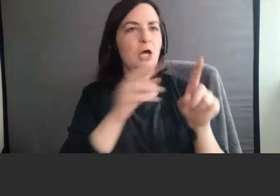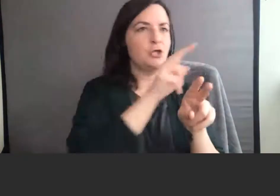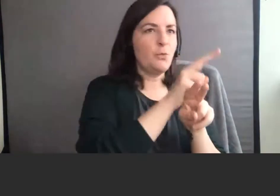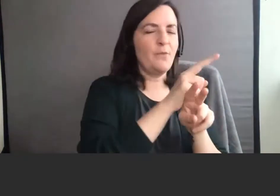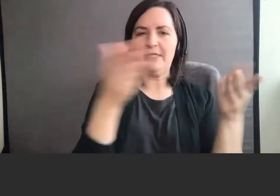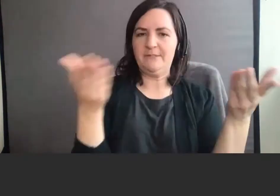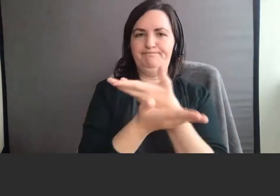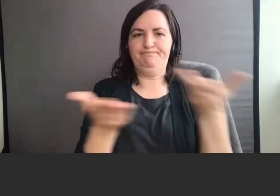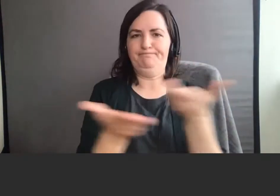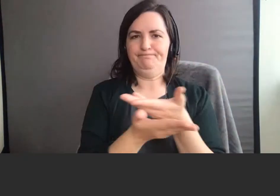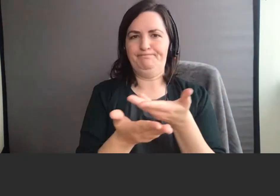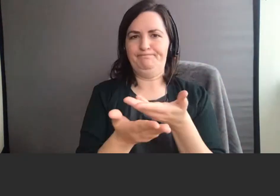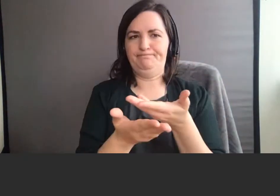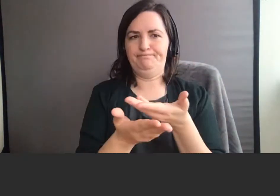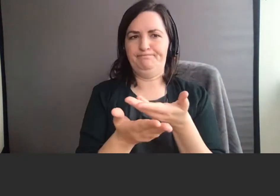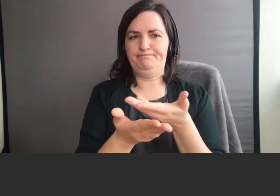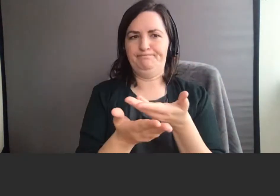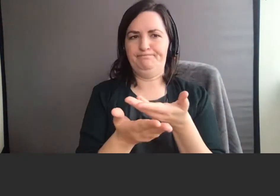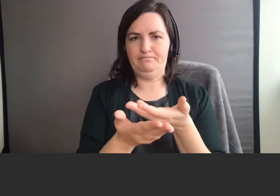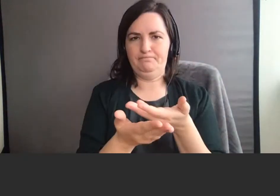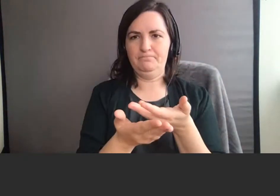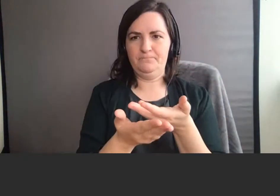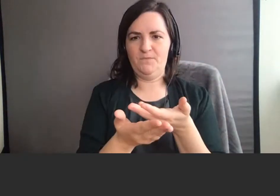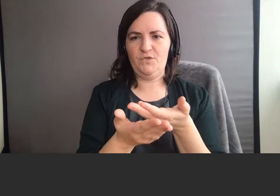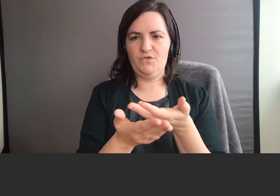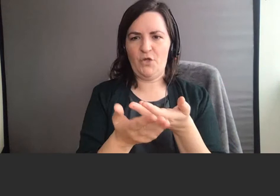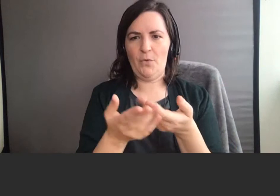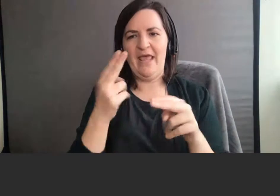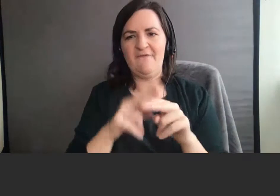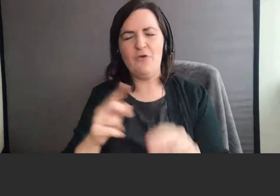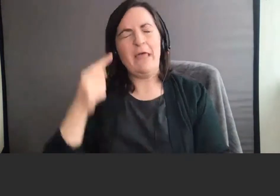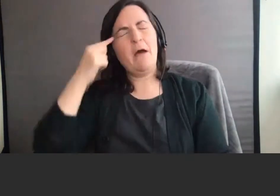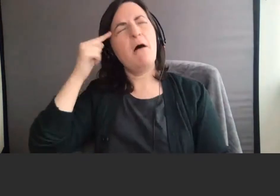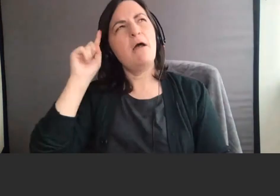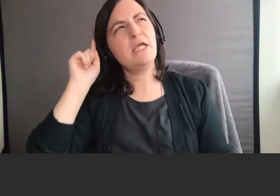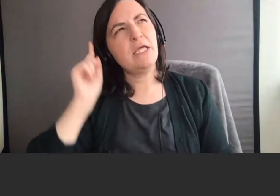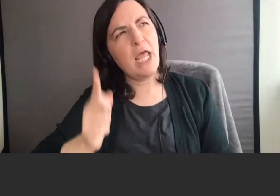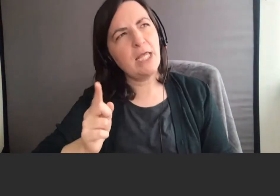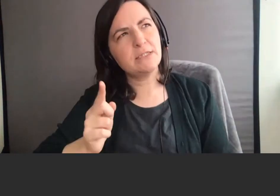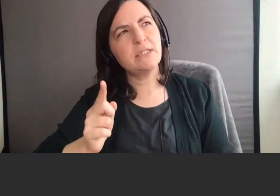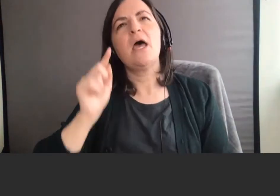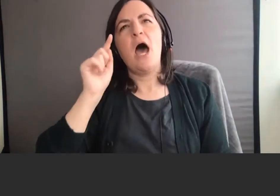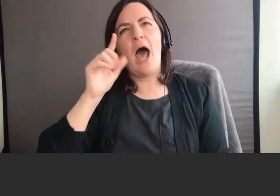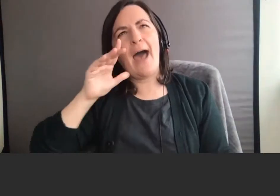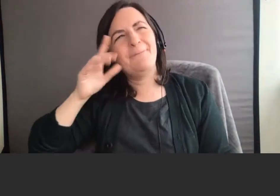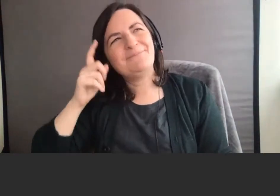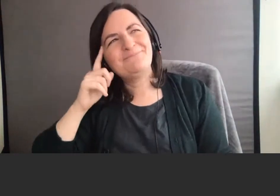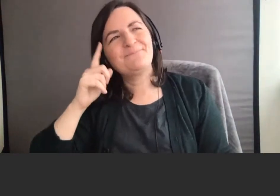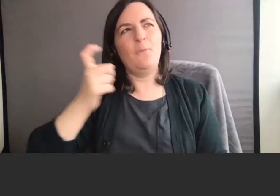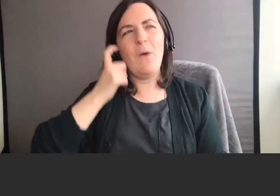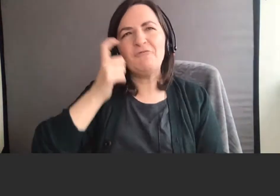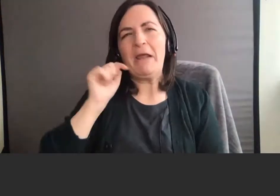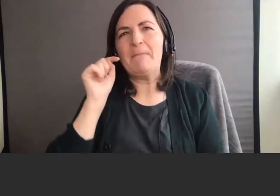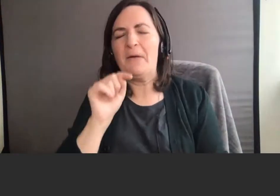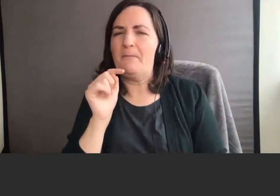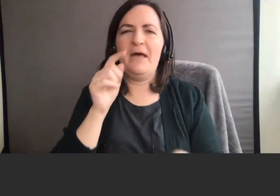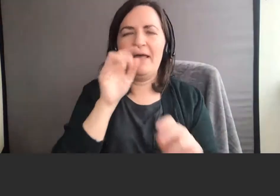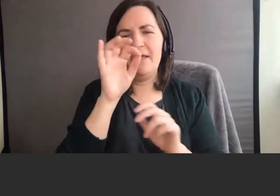supervisor. Okay, so that's the person to come to an agreement with around your dissertation